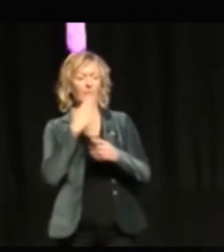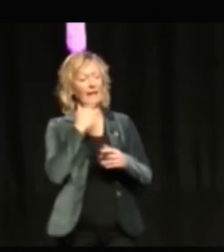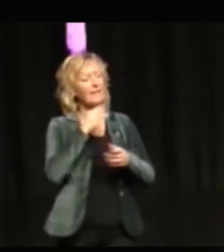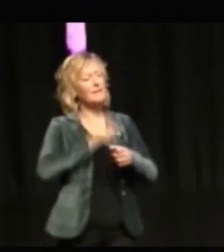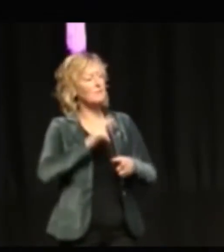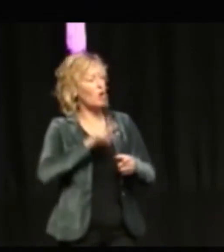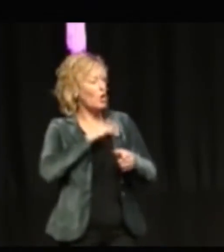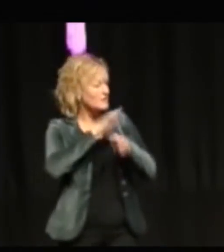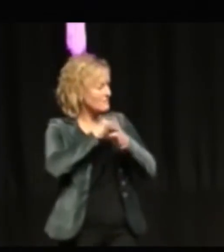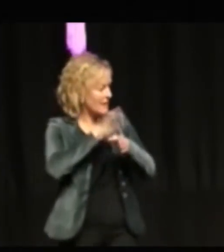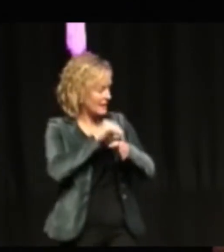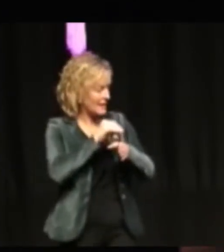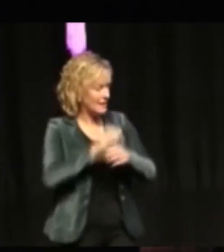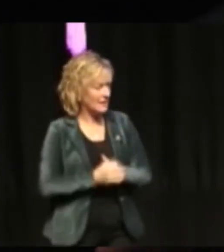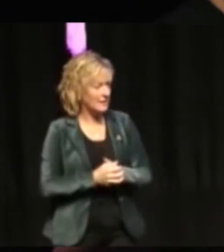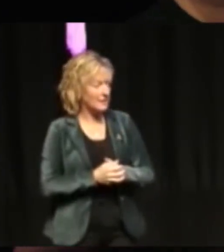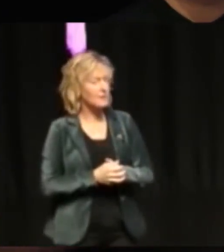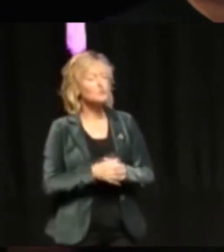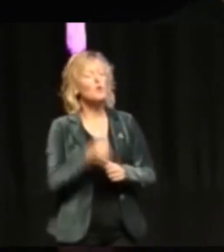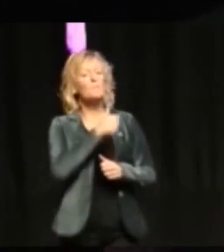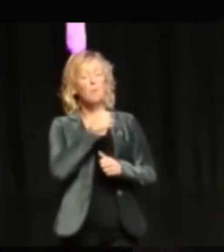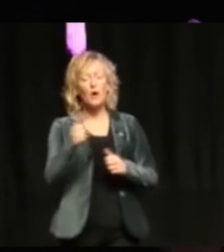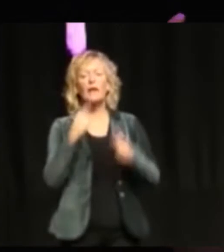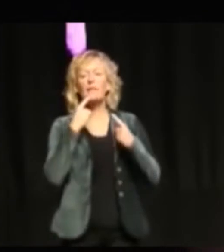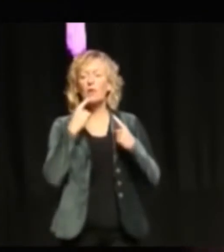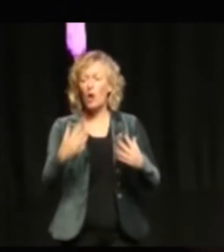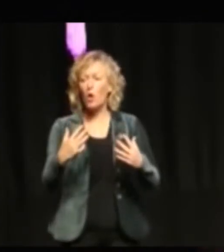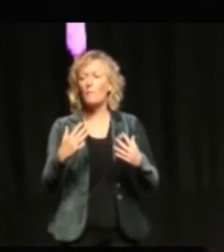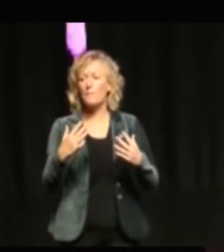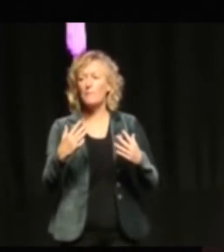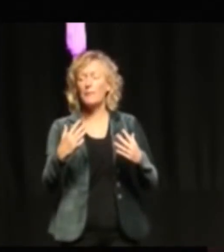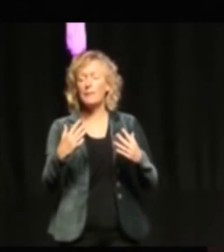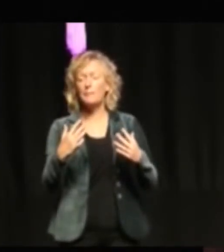Swedish pension funds. That they can't just say that